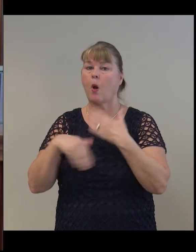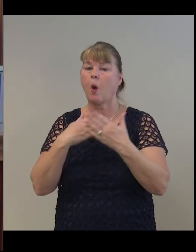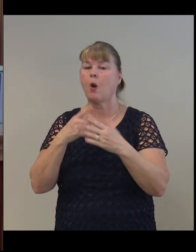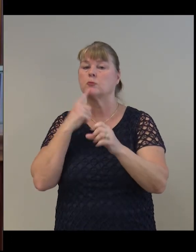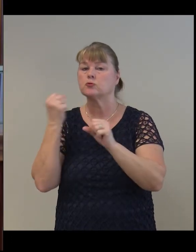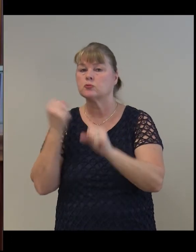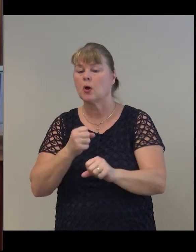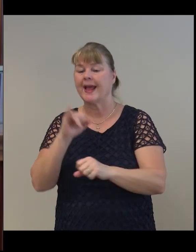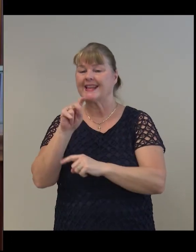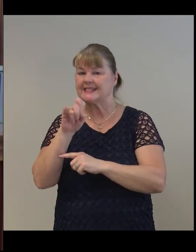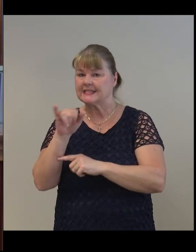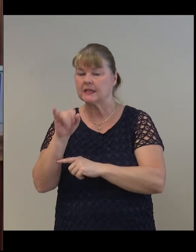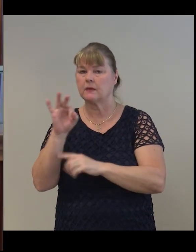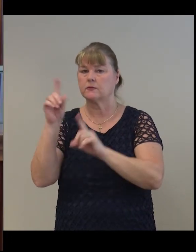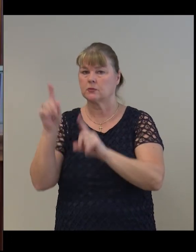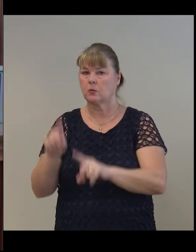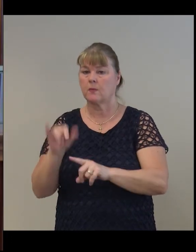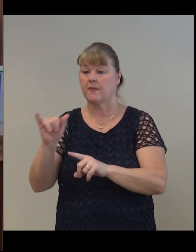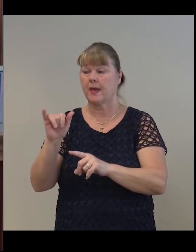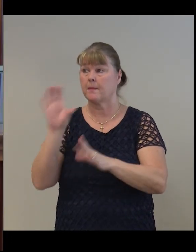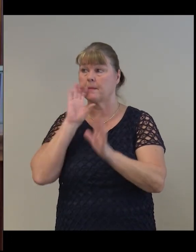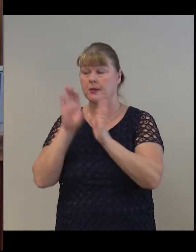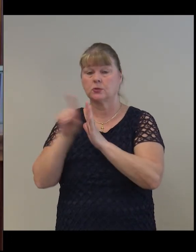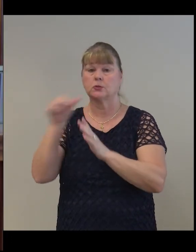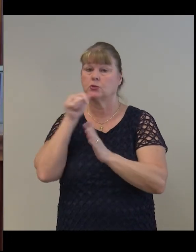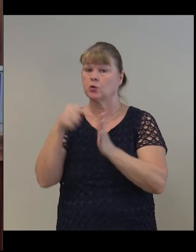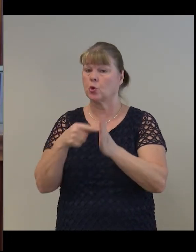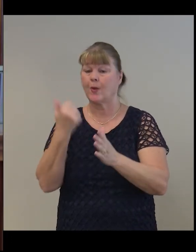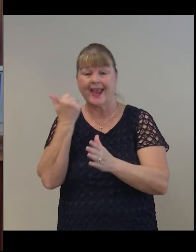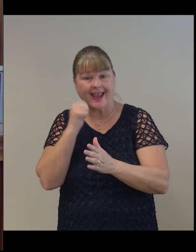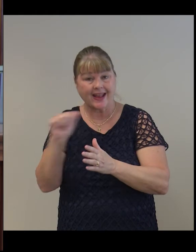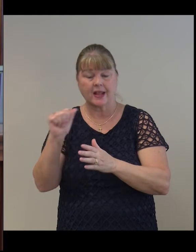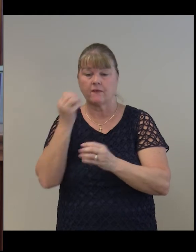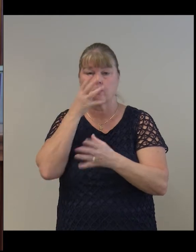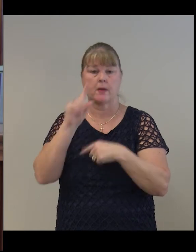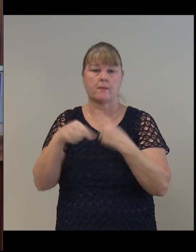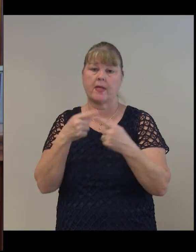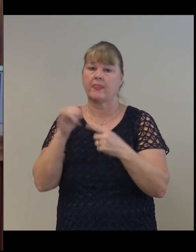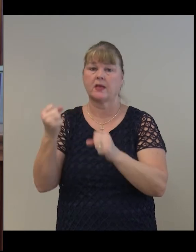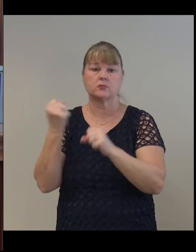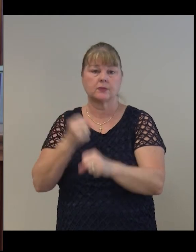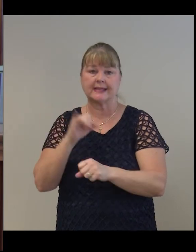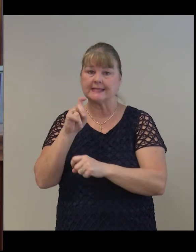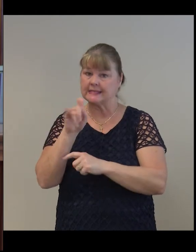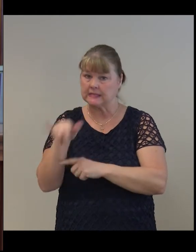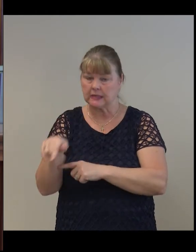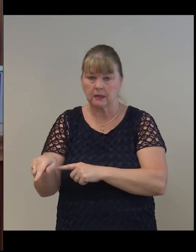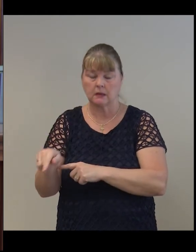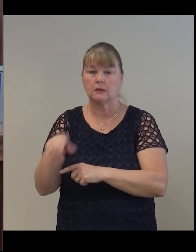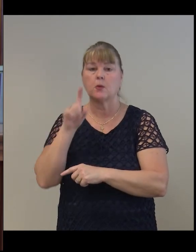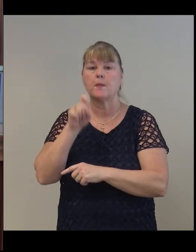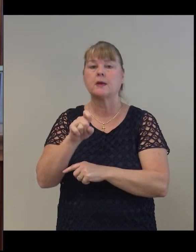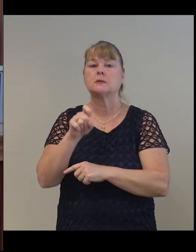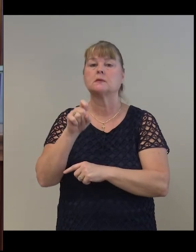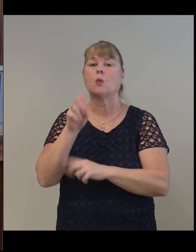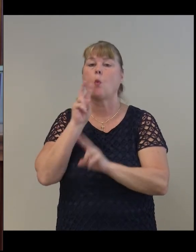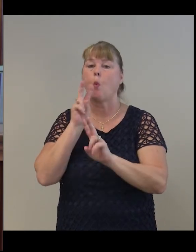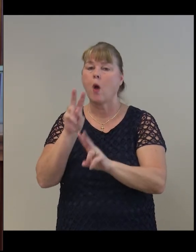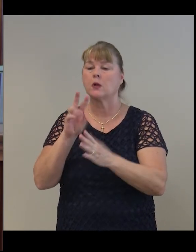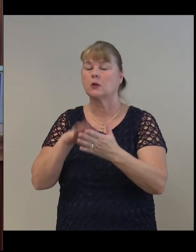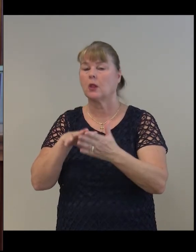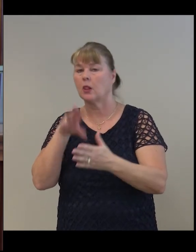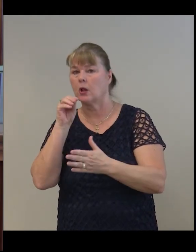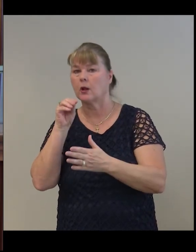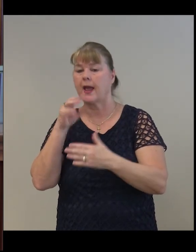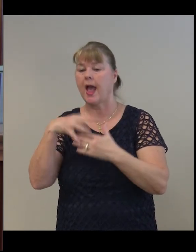affected by the intensity of the storm. This graphic does not tell you any information about the intensity. That's something that you're going to have